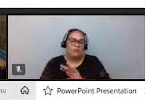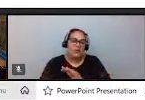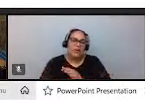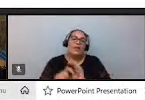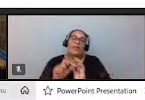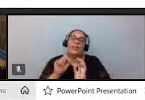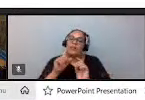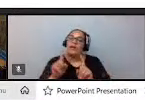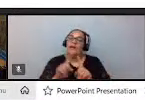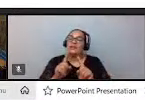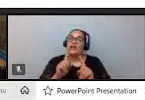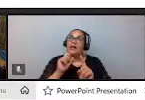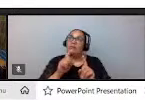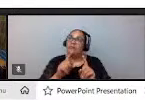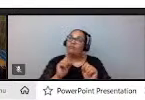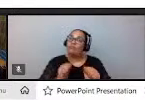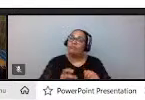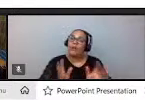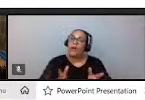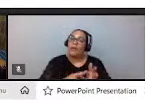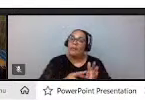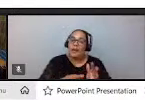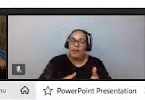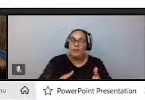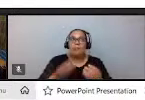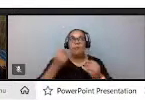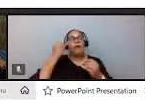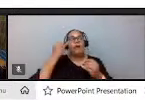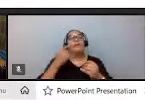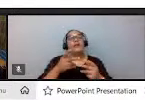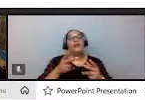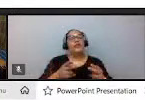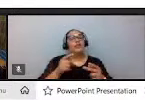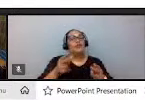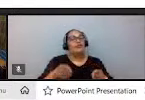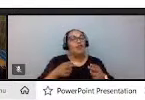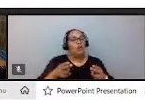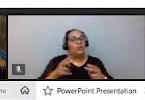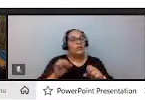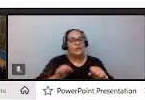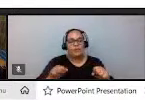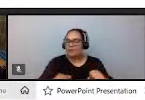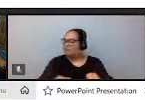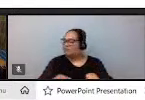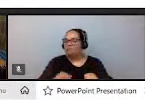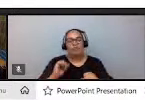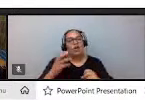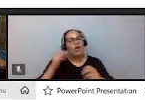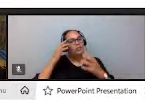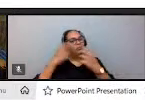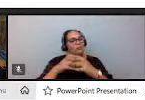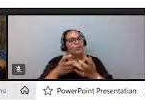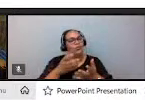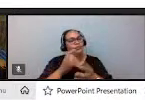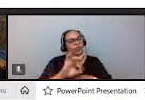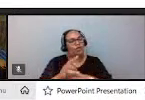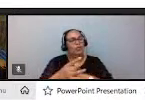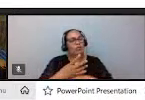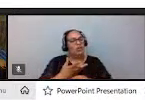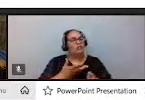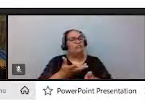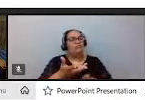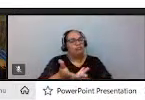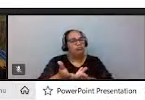and that's also not a plan that is just thought up within the transet or TN space there is considerable consultation that is